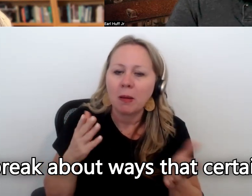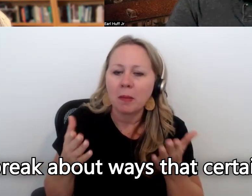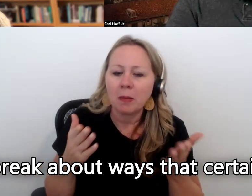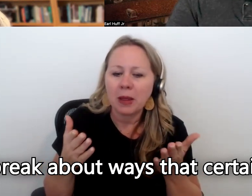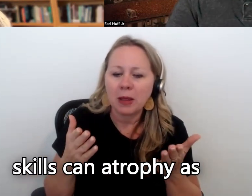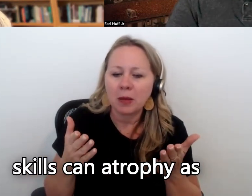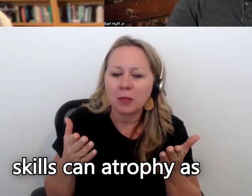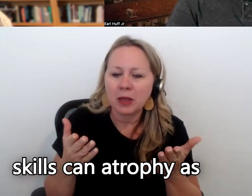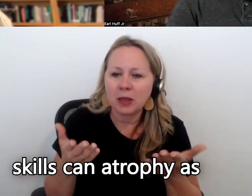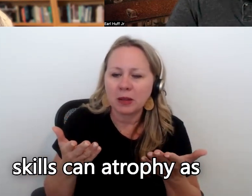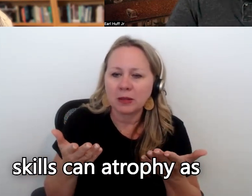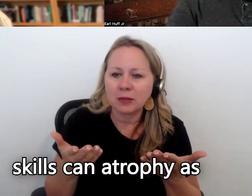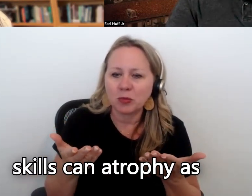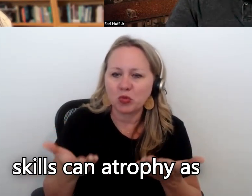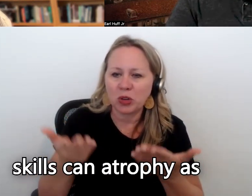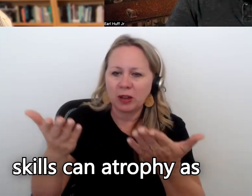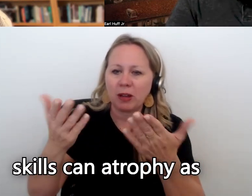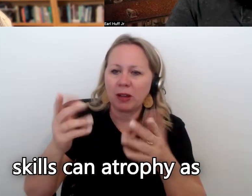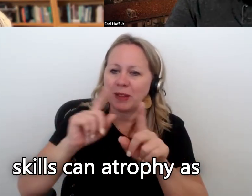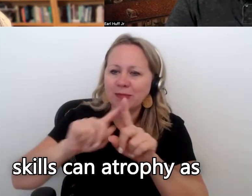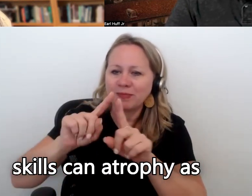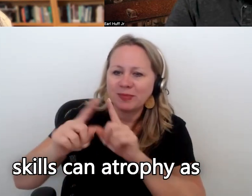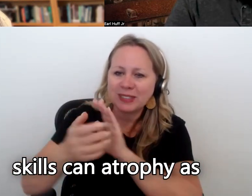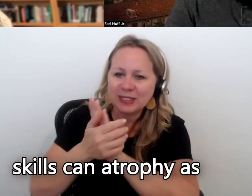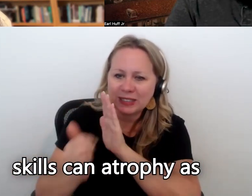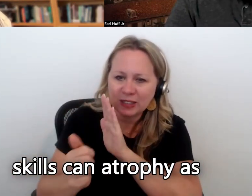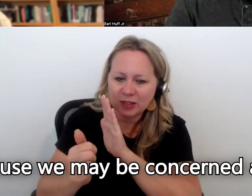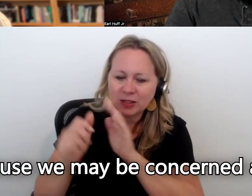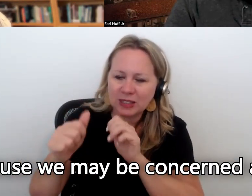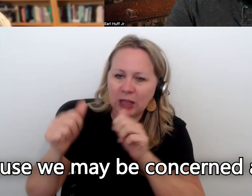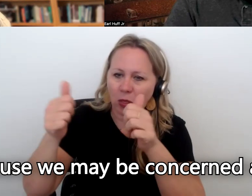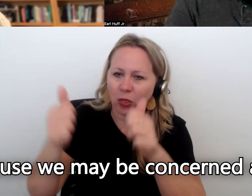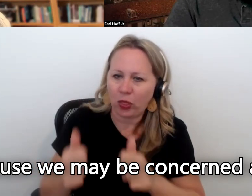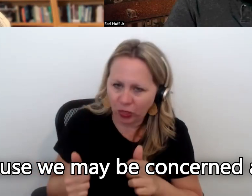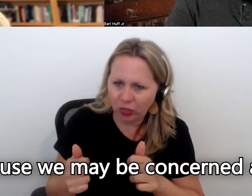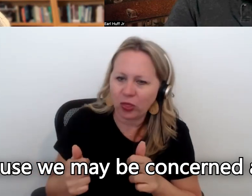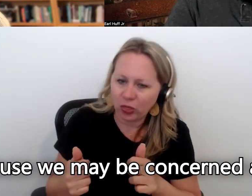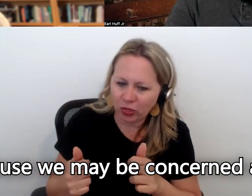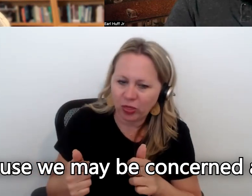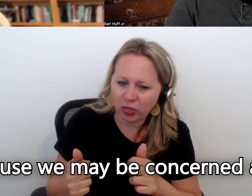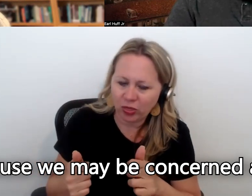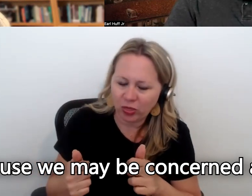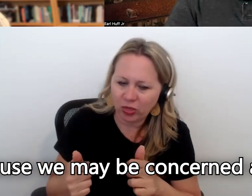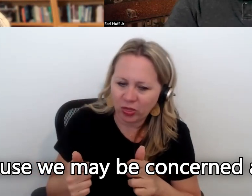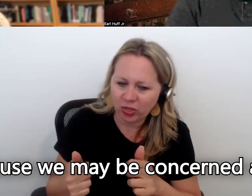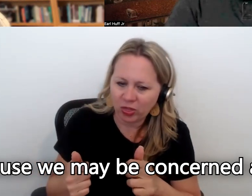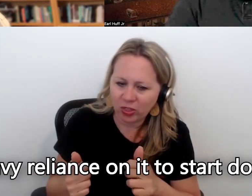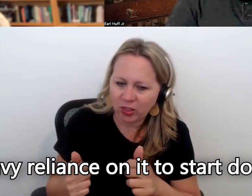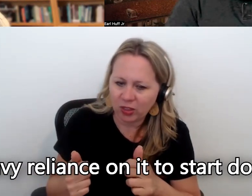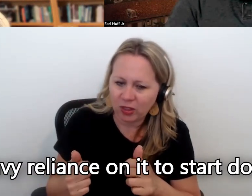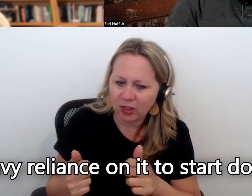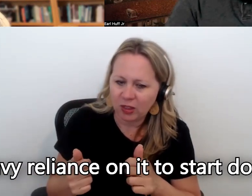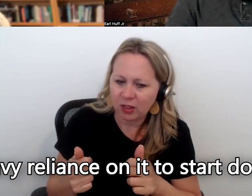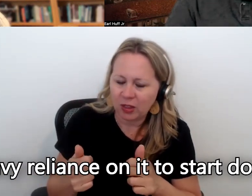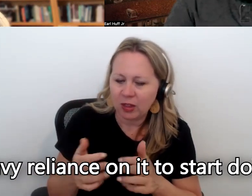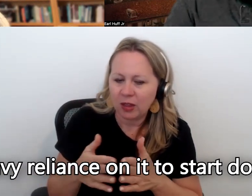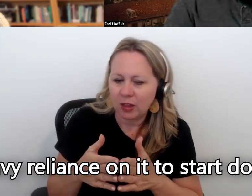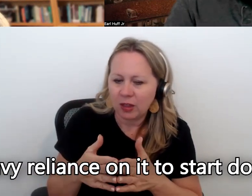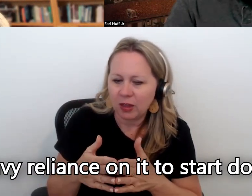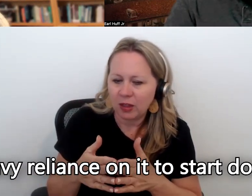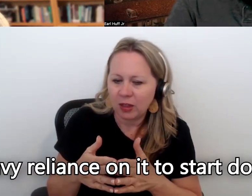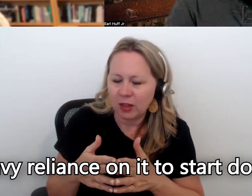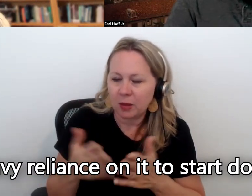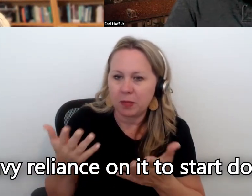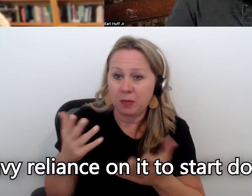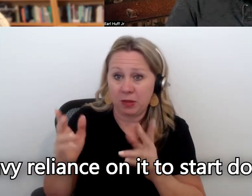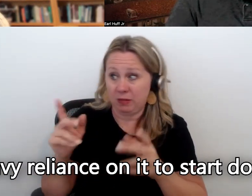that certain skills can atrophy as well, because we may be concerned about the heavy